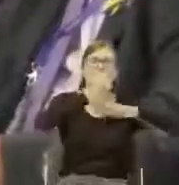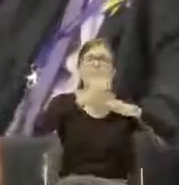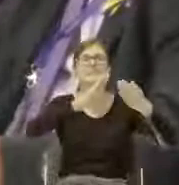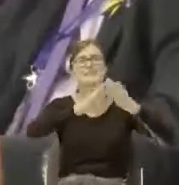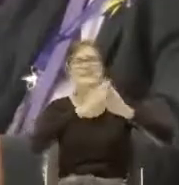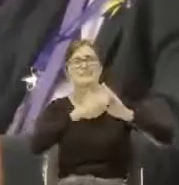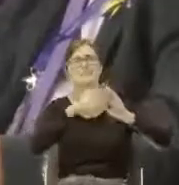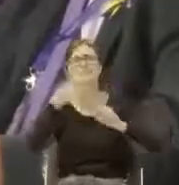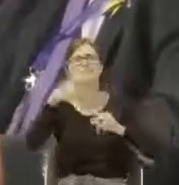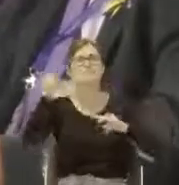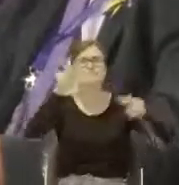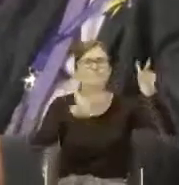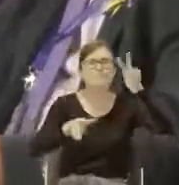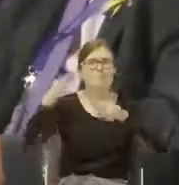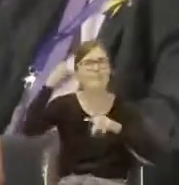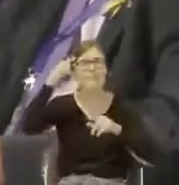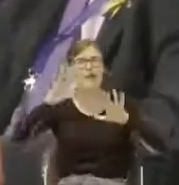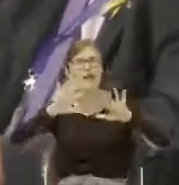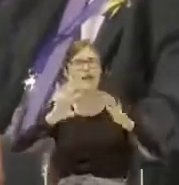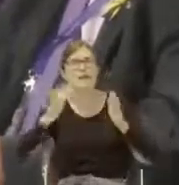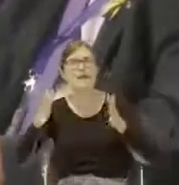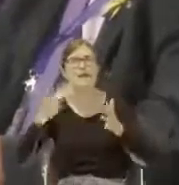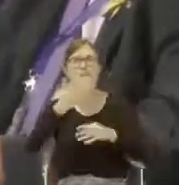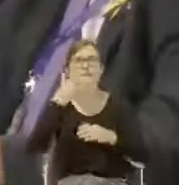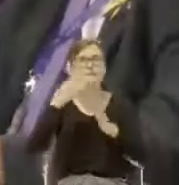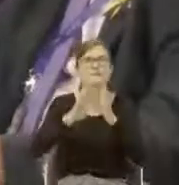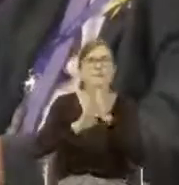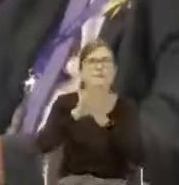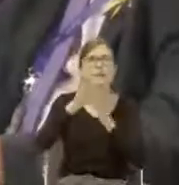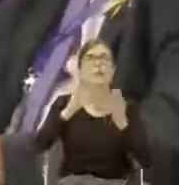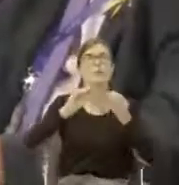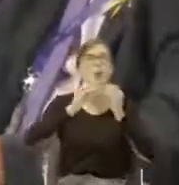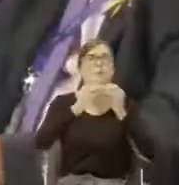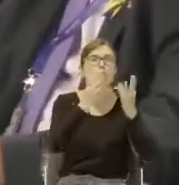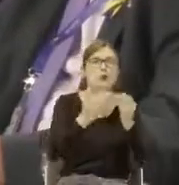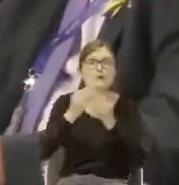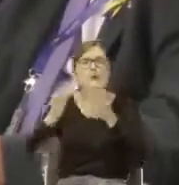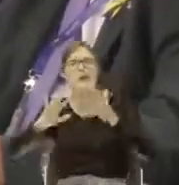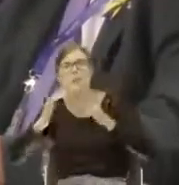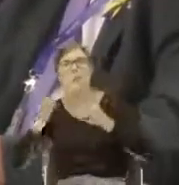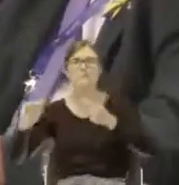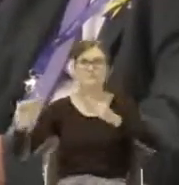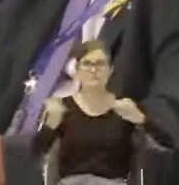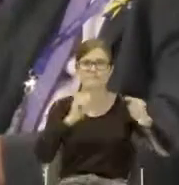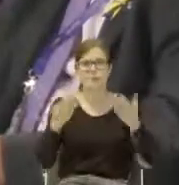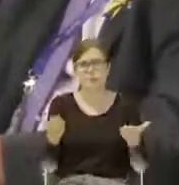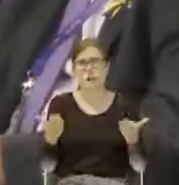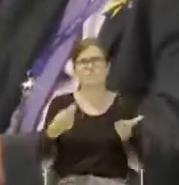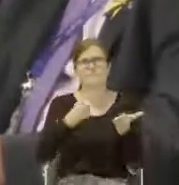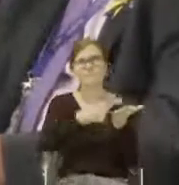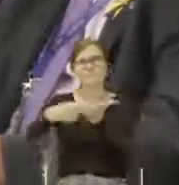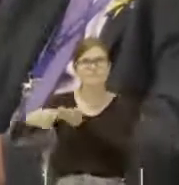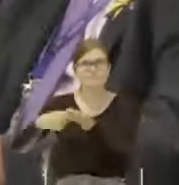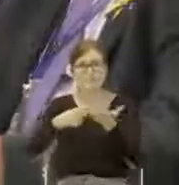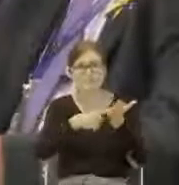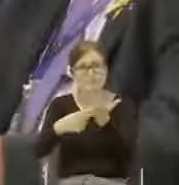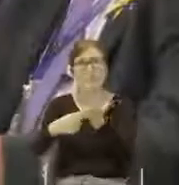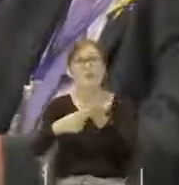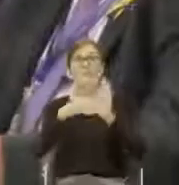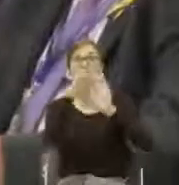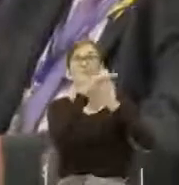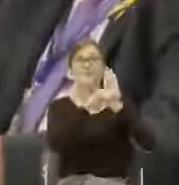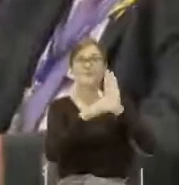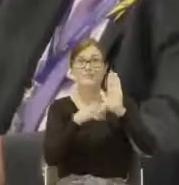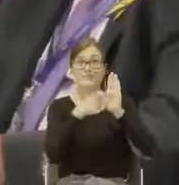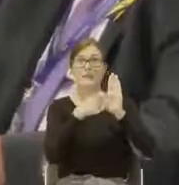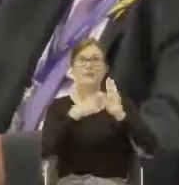to assess challenges, discuss action, not only declaration, discuss action and shape